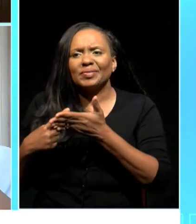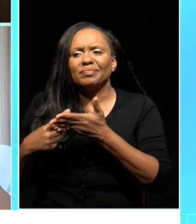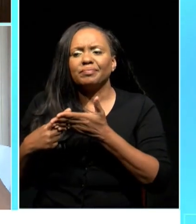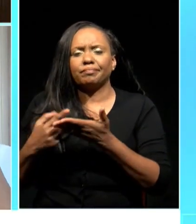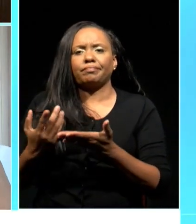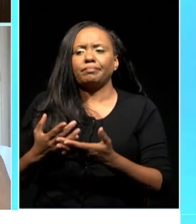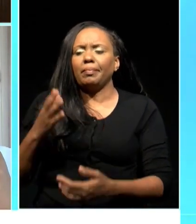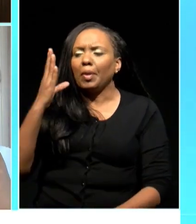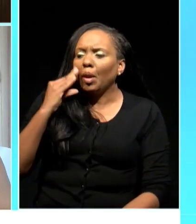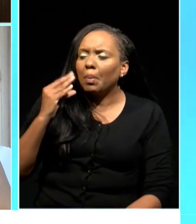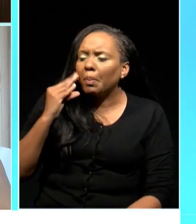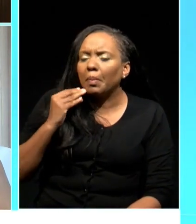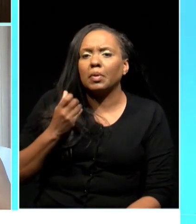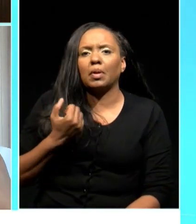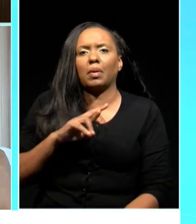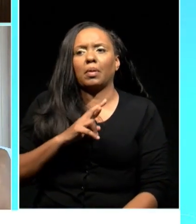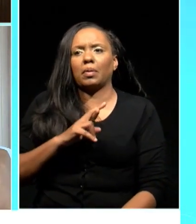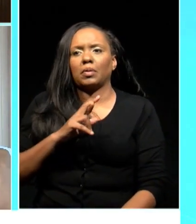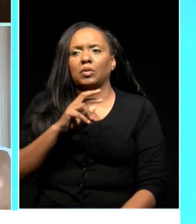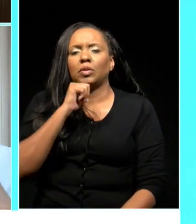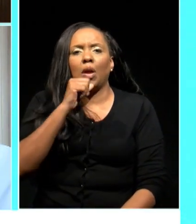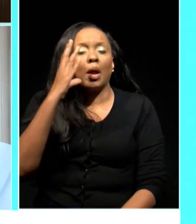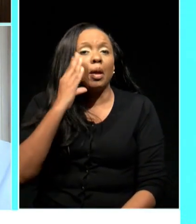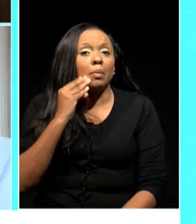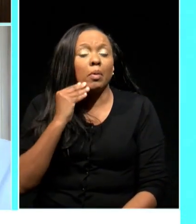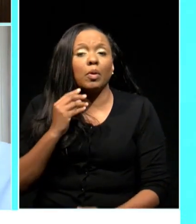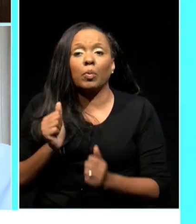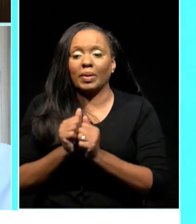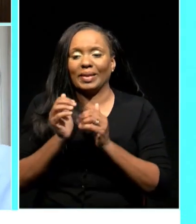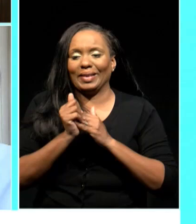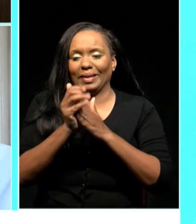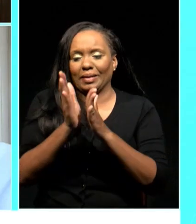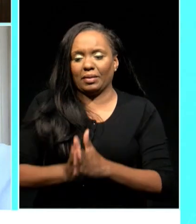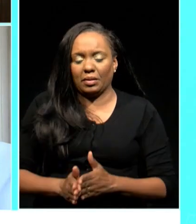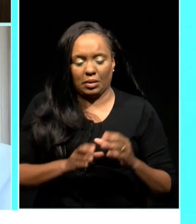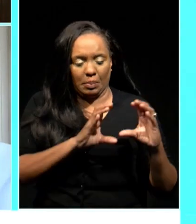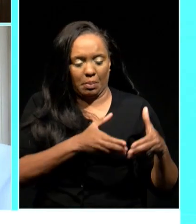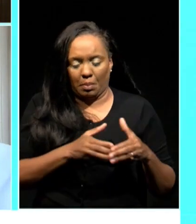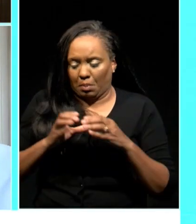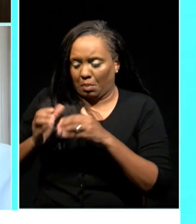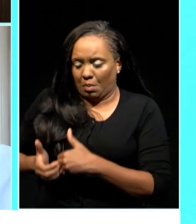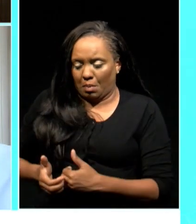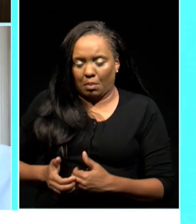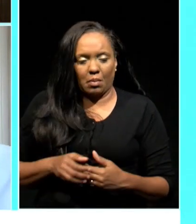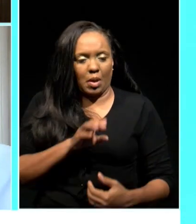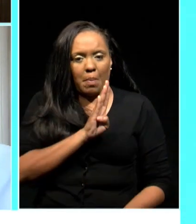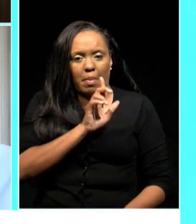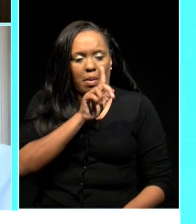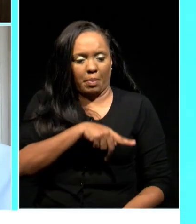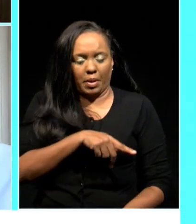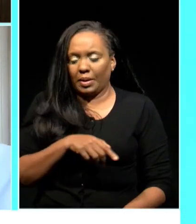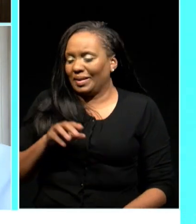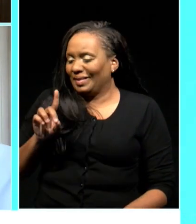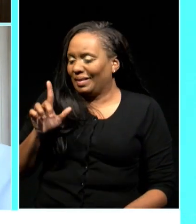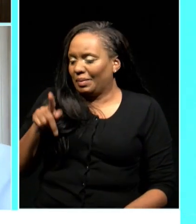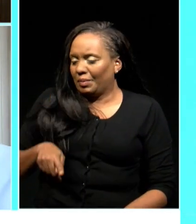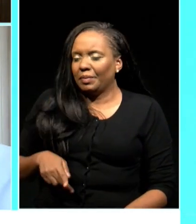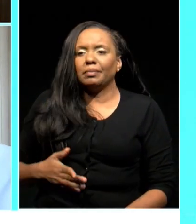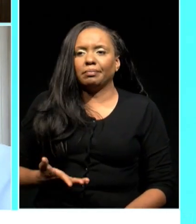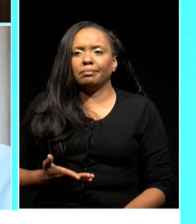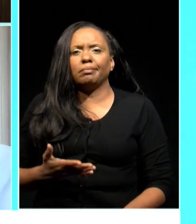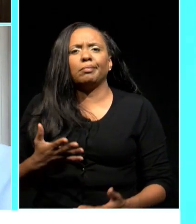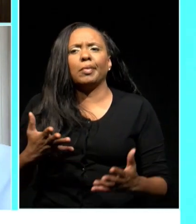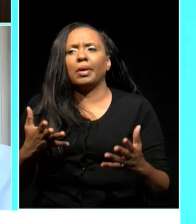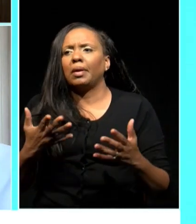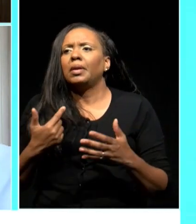experience or inexperience of the leaders of both parties, and we spoke to Professor Barbados. I'm going to come back to you now, Dr. Bell, for you to